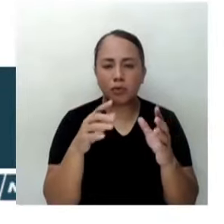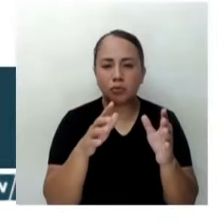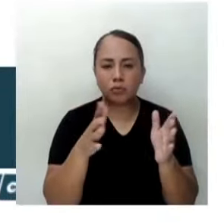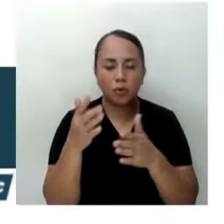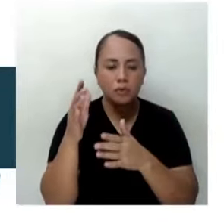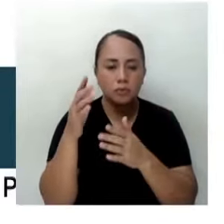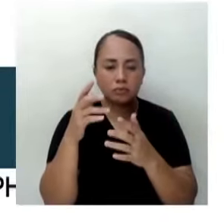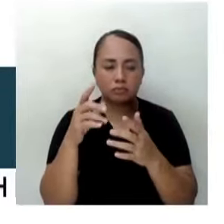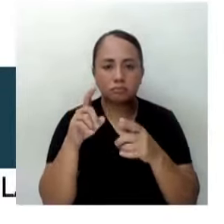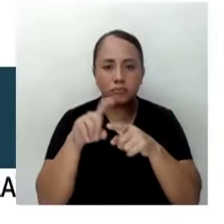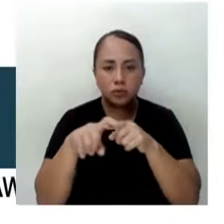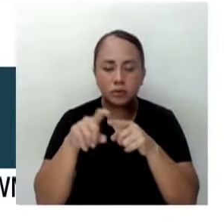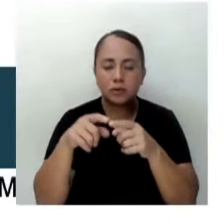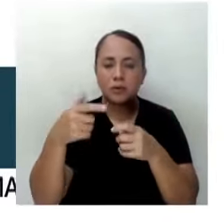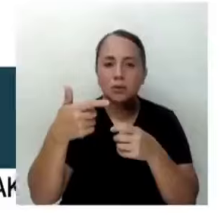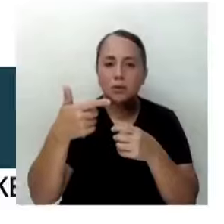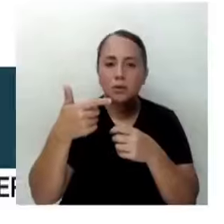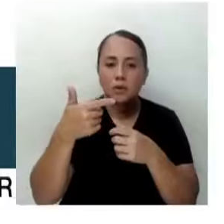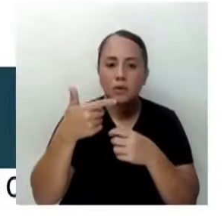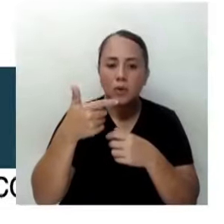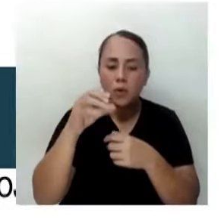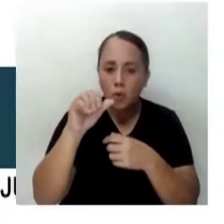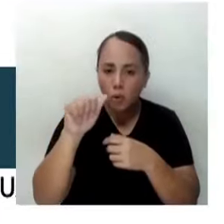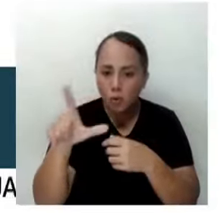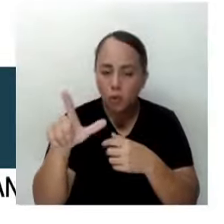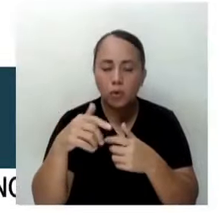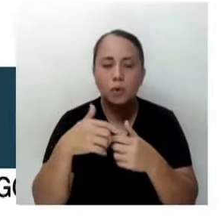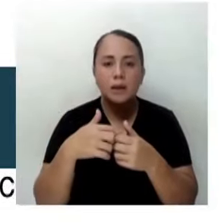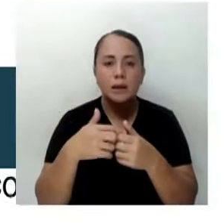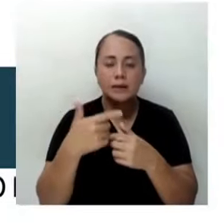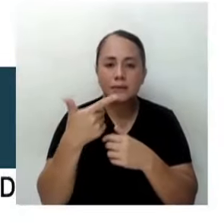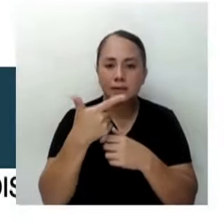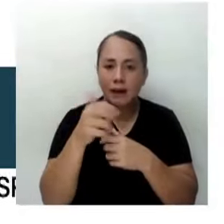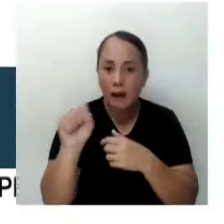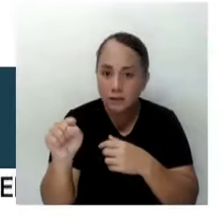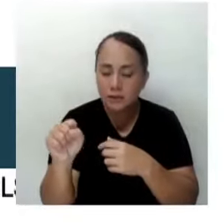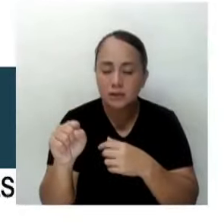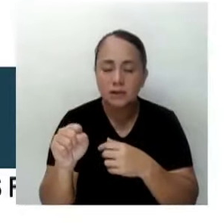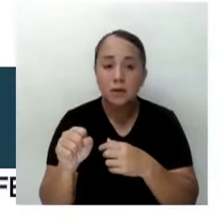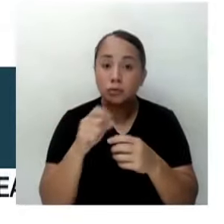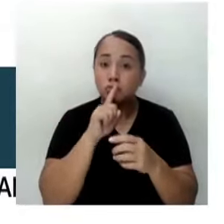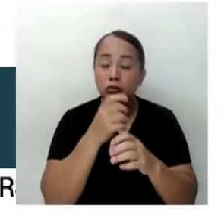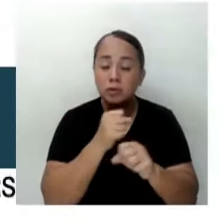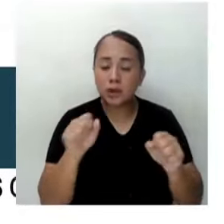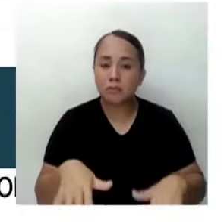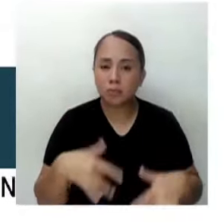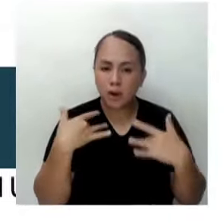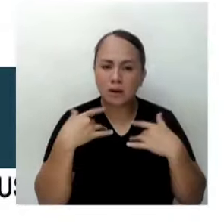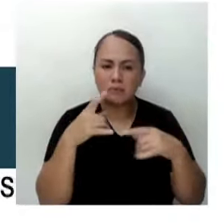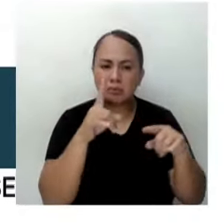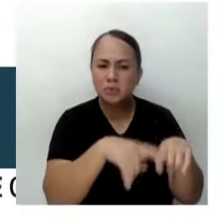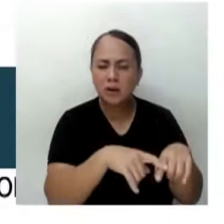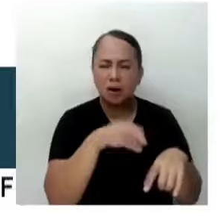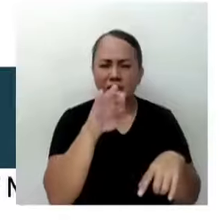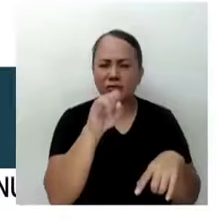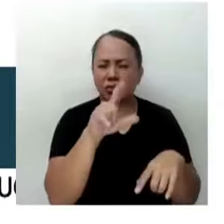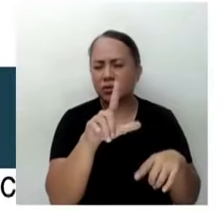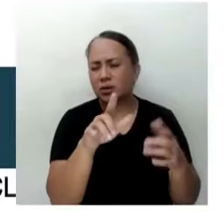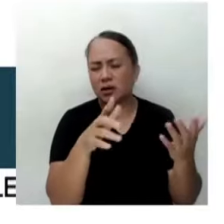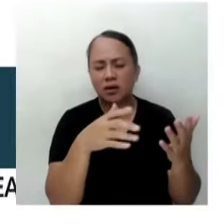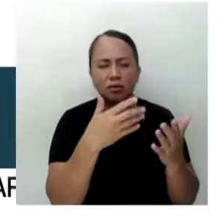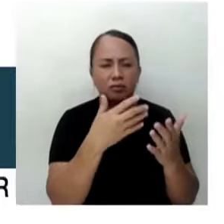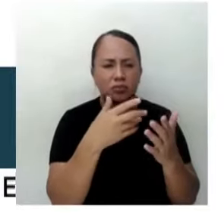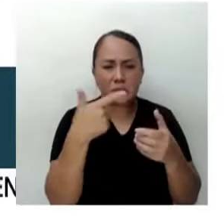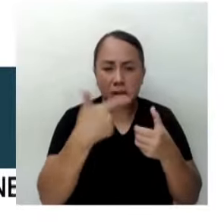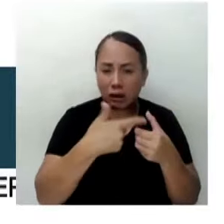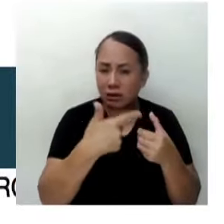gas, it actually saves lives. It's bad to be this dependent on fossil fuels. 80% of